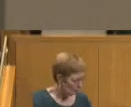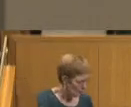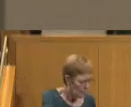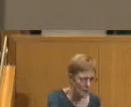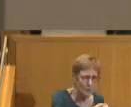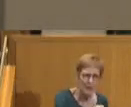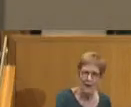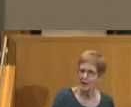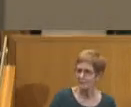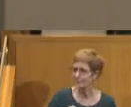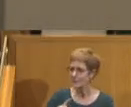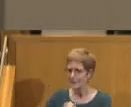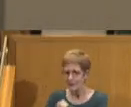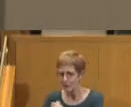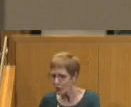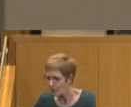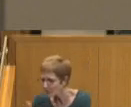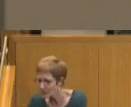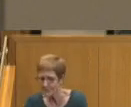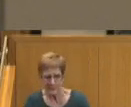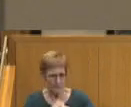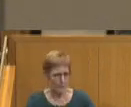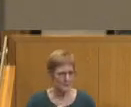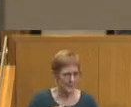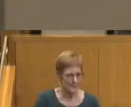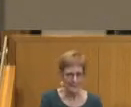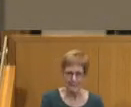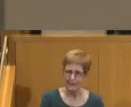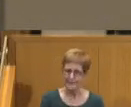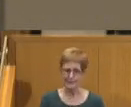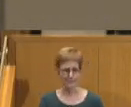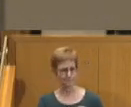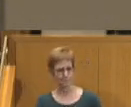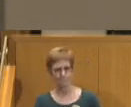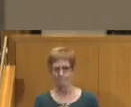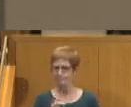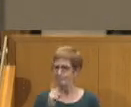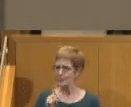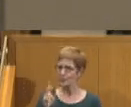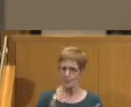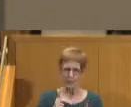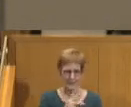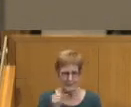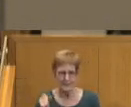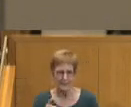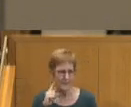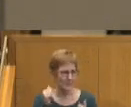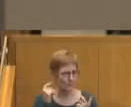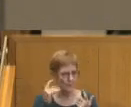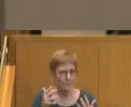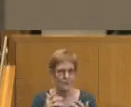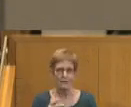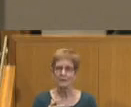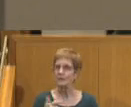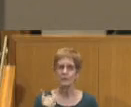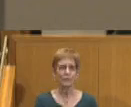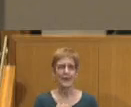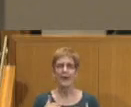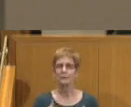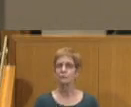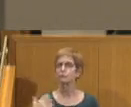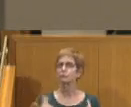son Joe, who's here tonight, representing also his brother and sister Jack and Kate, who couldn't be here tonight. I'm grateful for you guys for every time